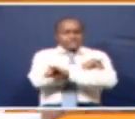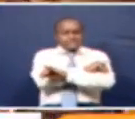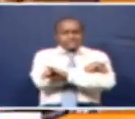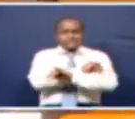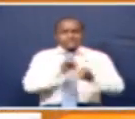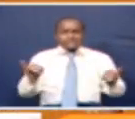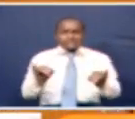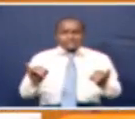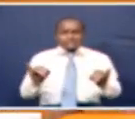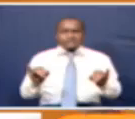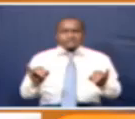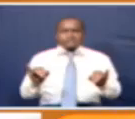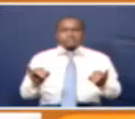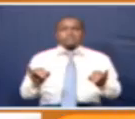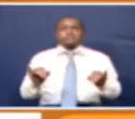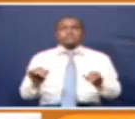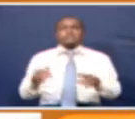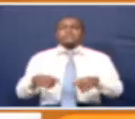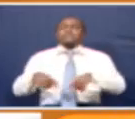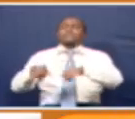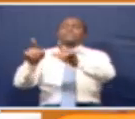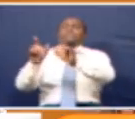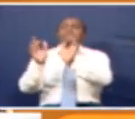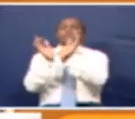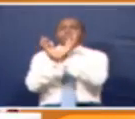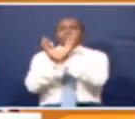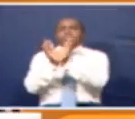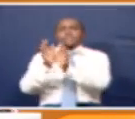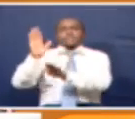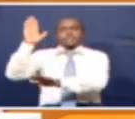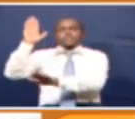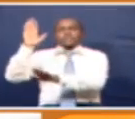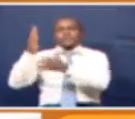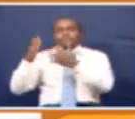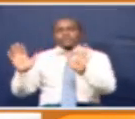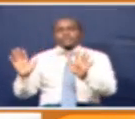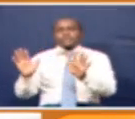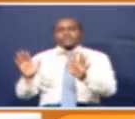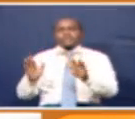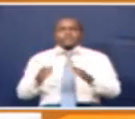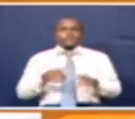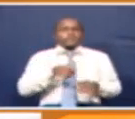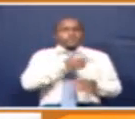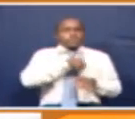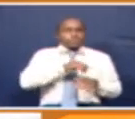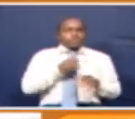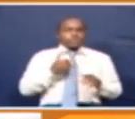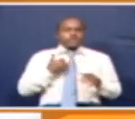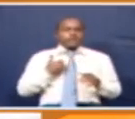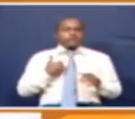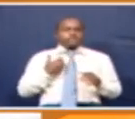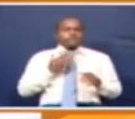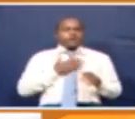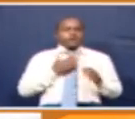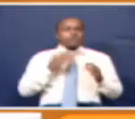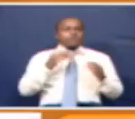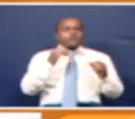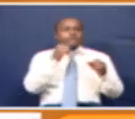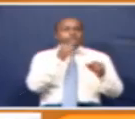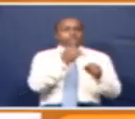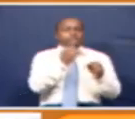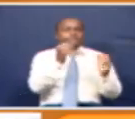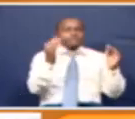legitimately, and legally, go to Kasarani and swear him in. As we will have our function at